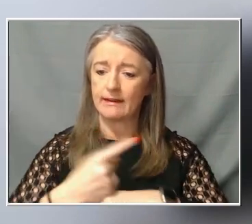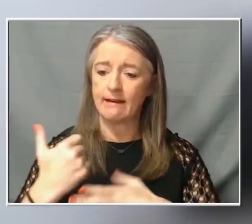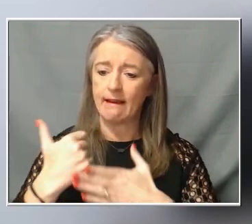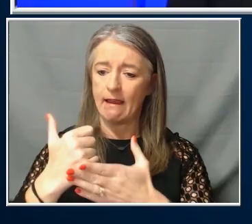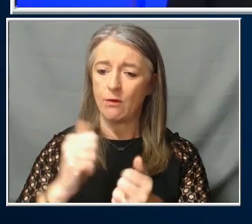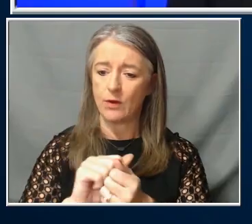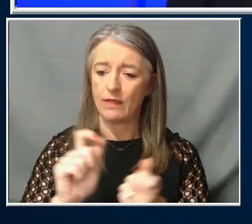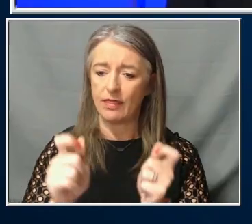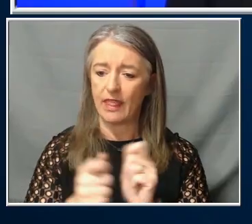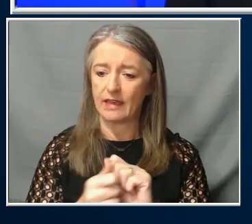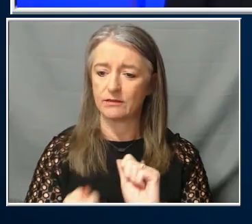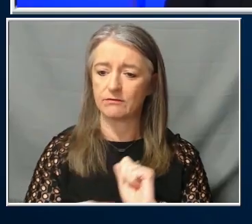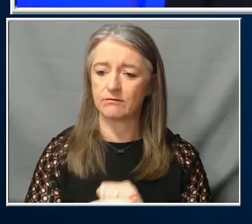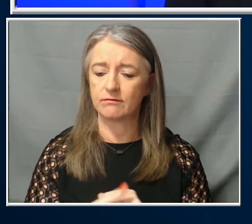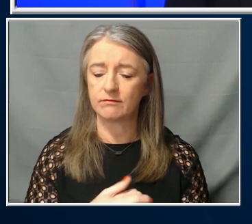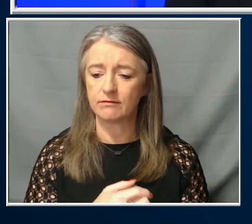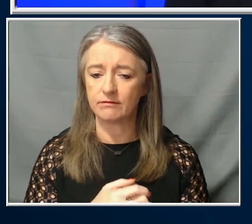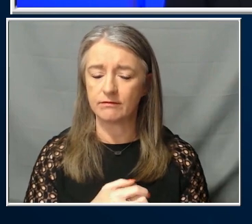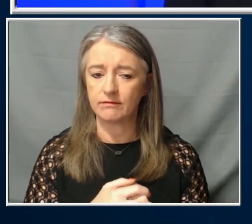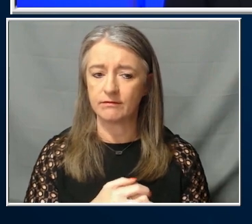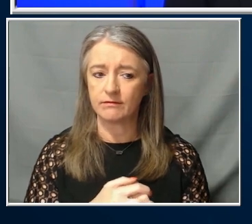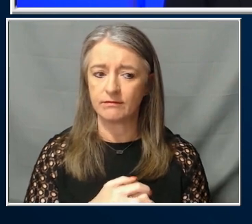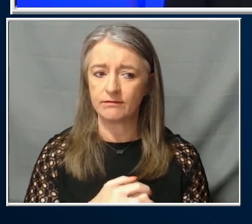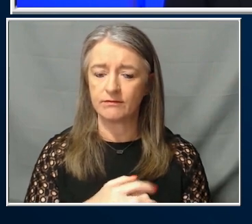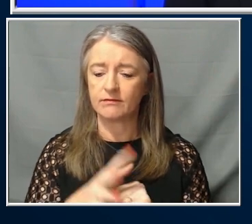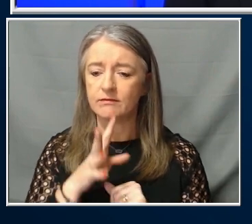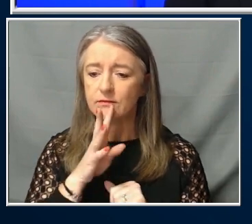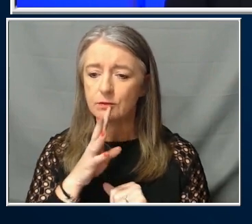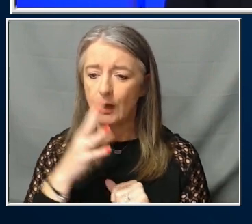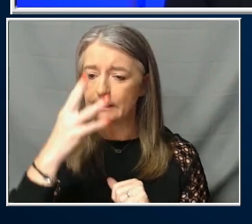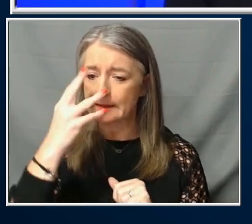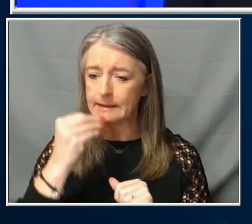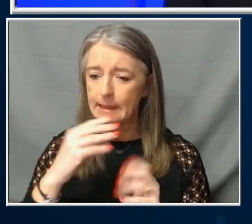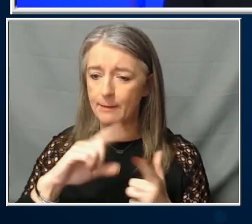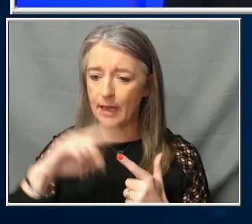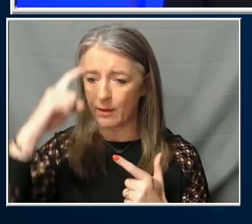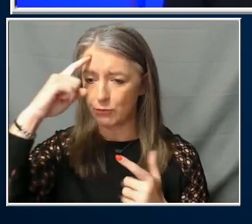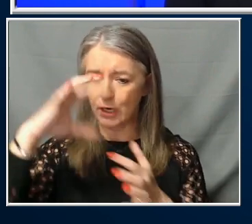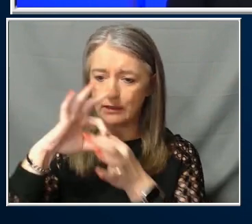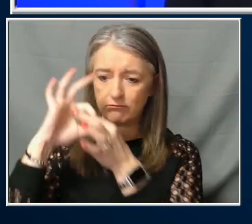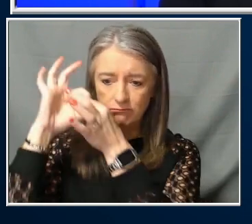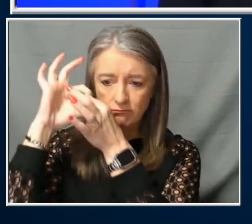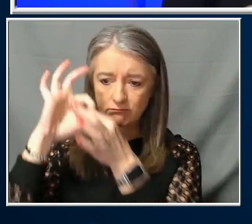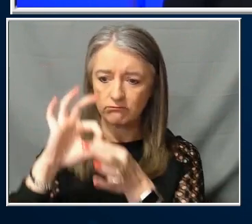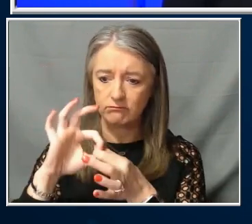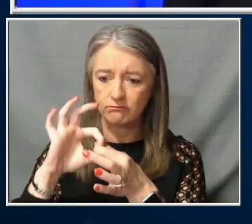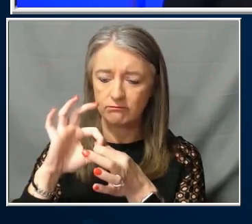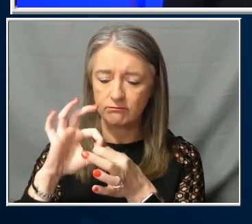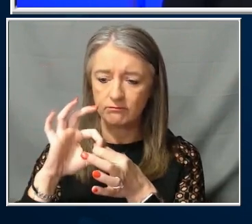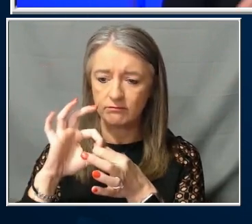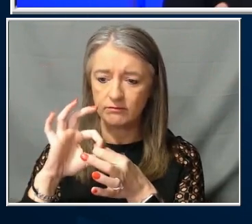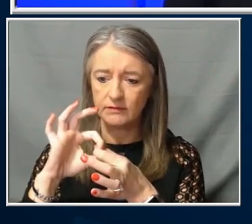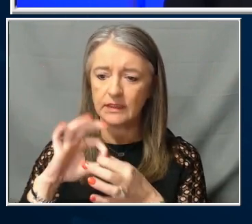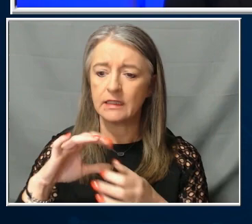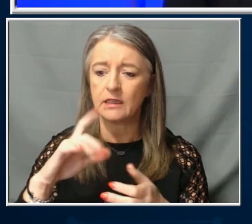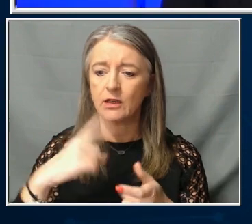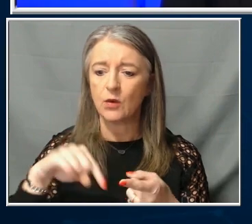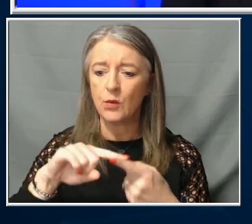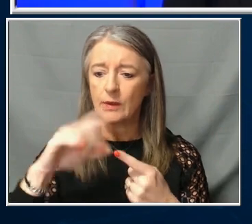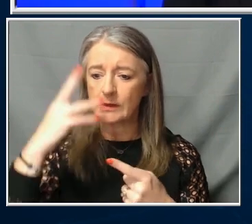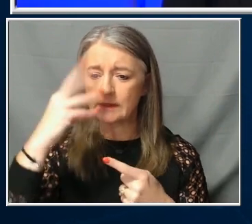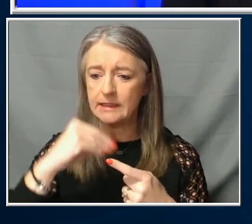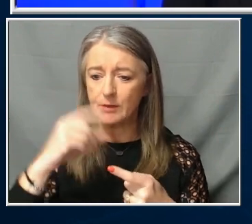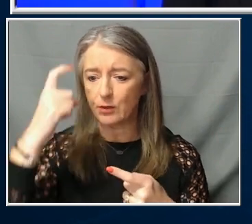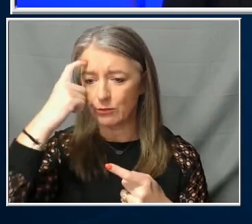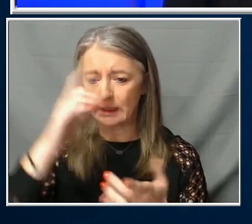transition. So let's talk sleep and the brain. There's some research showing that your brain kind of cleans itself while we're sleeping.